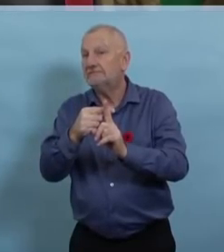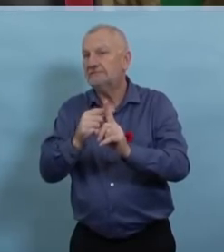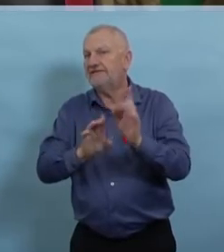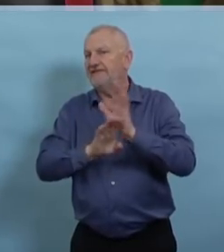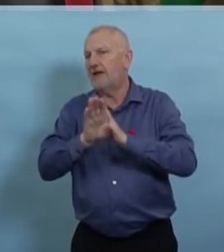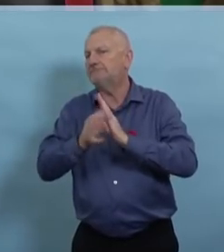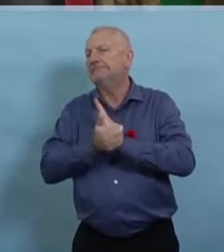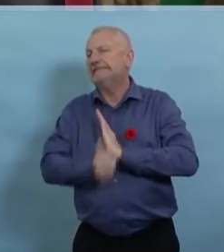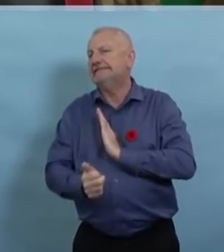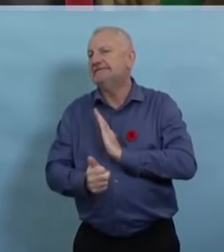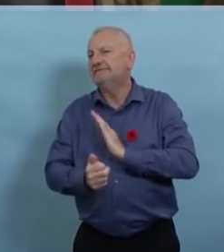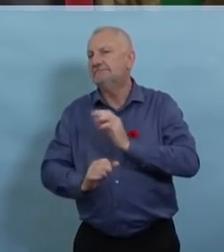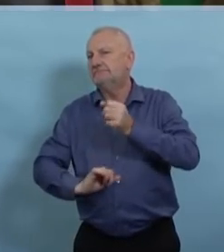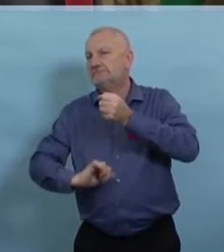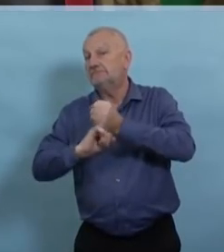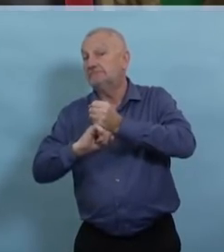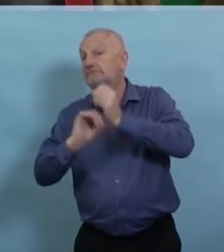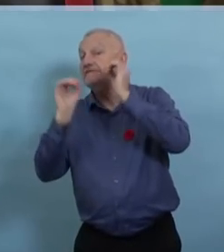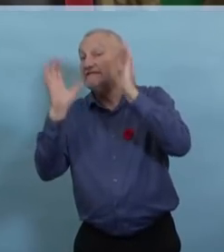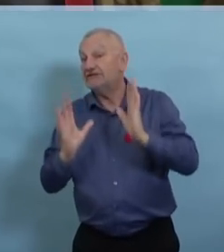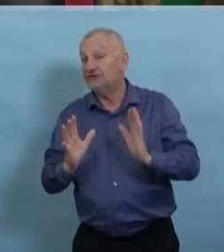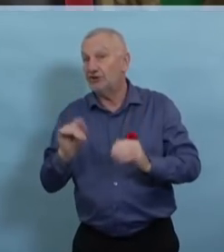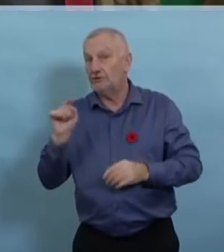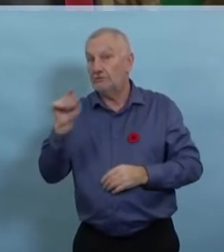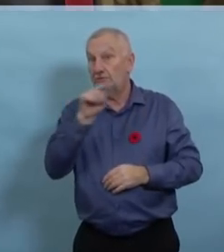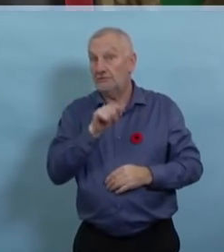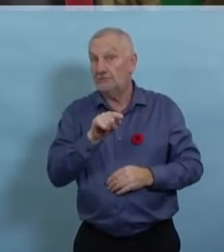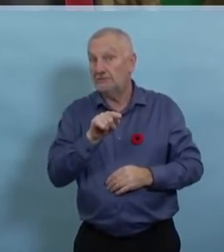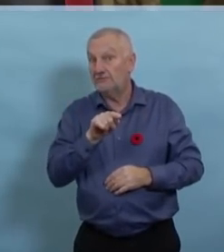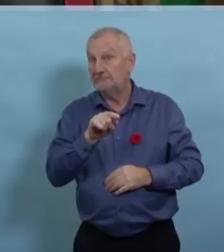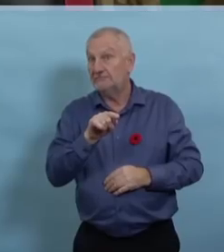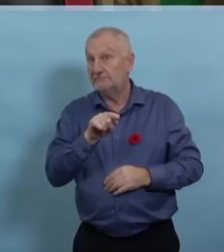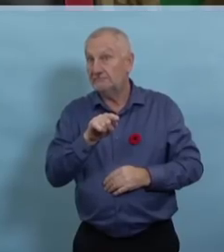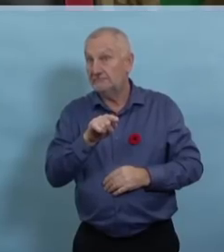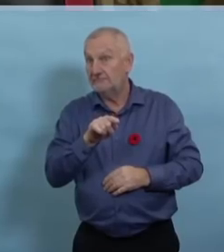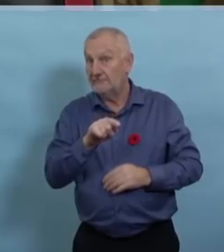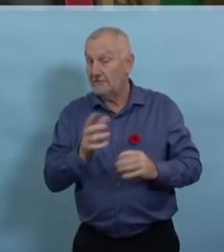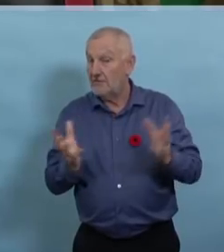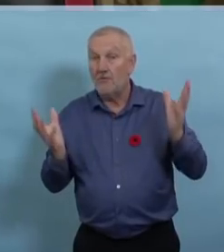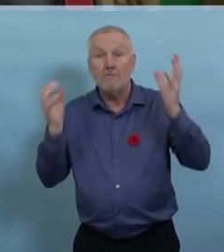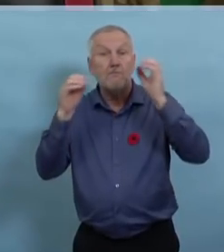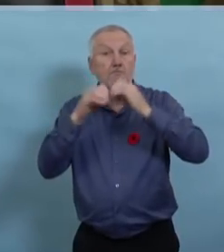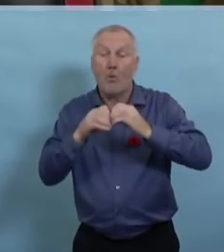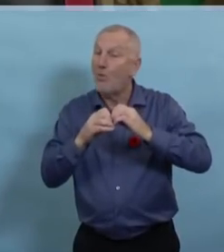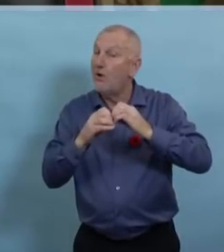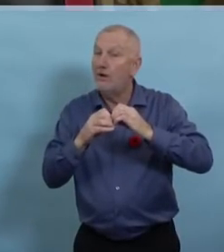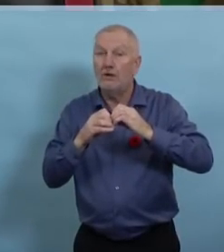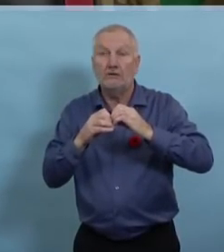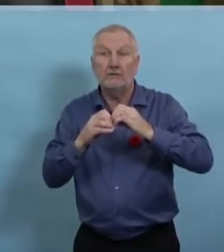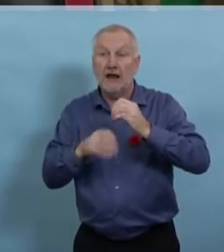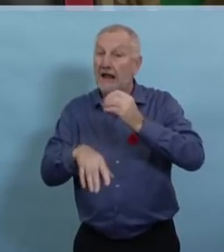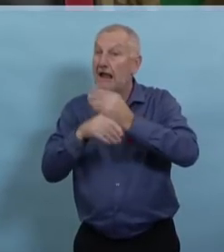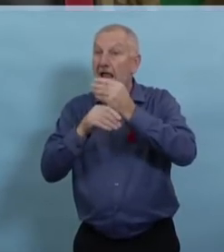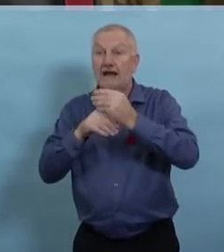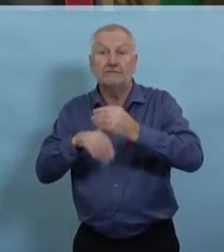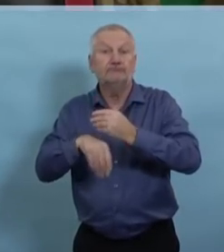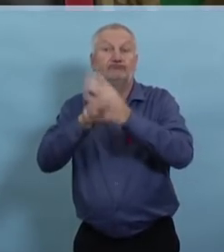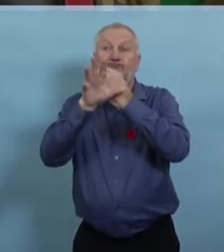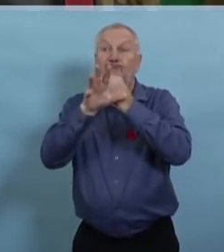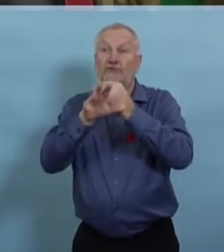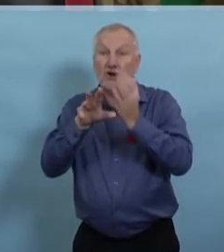support teachers as they embark on additional and ongoing remote learning and sustaining that over the whole